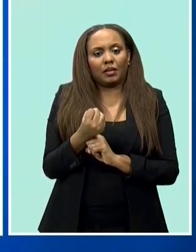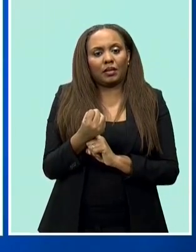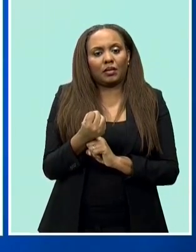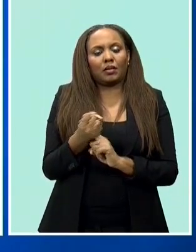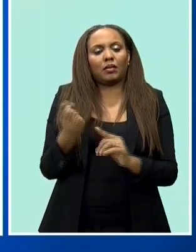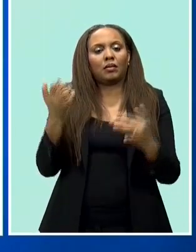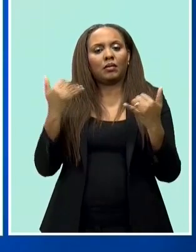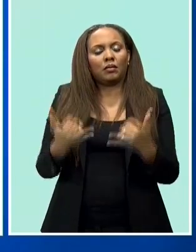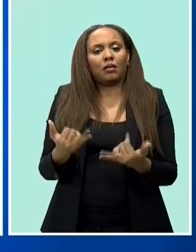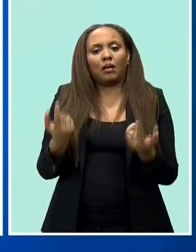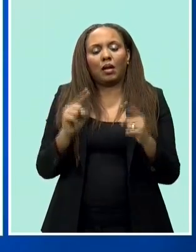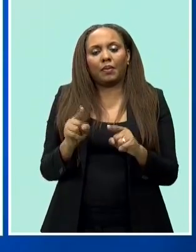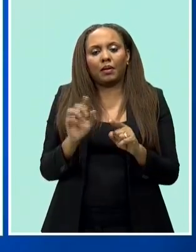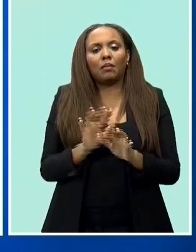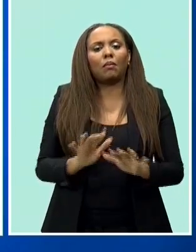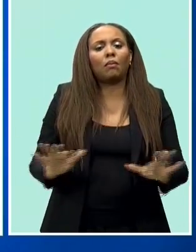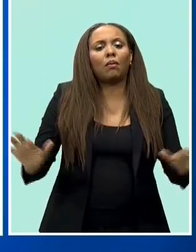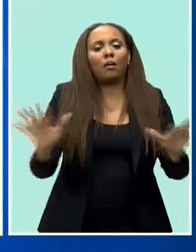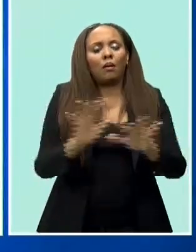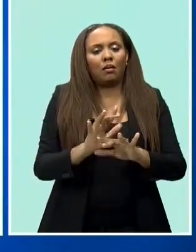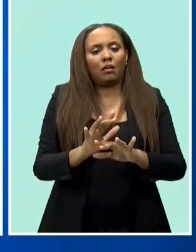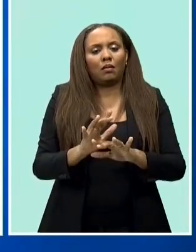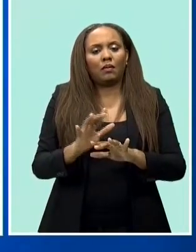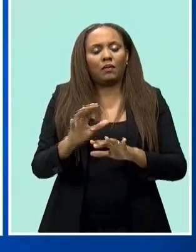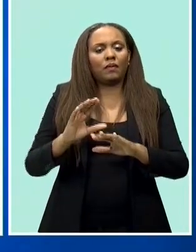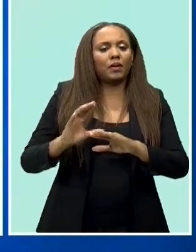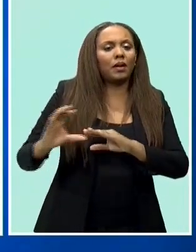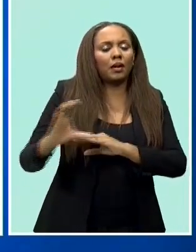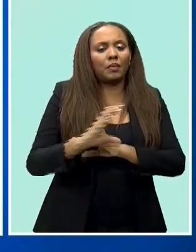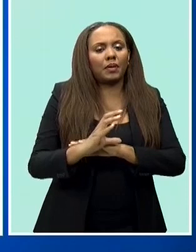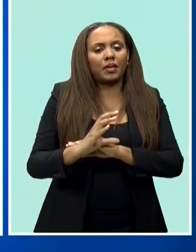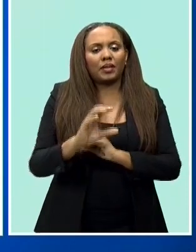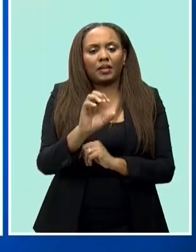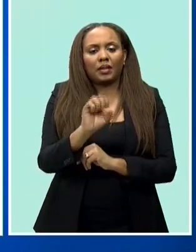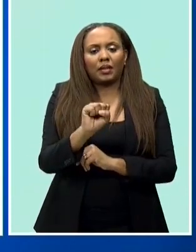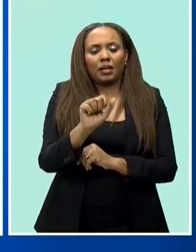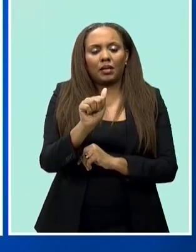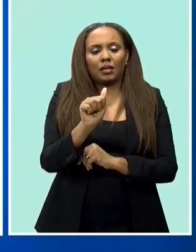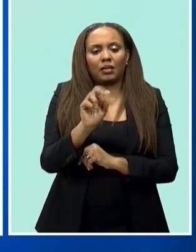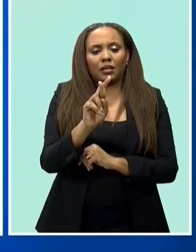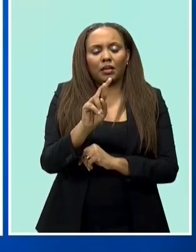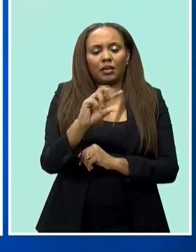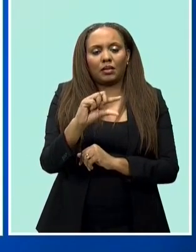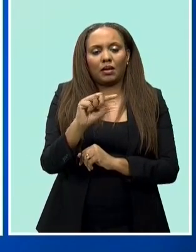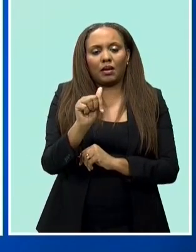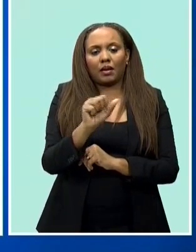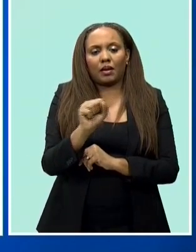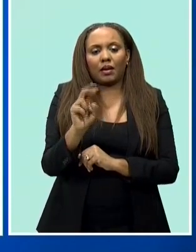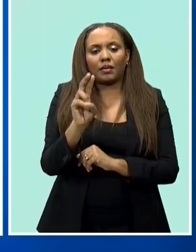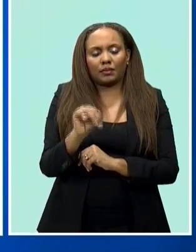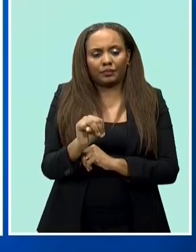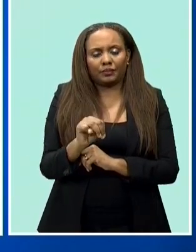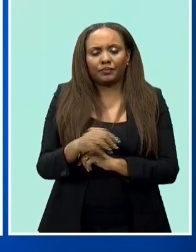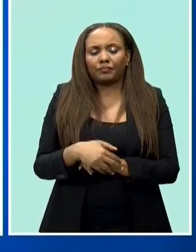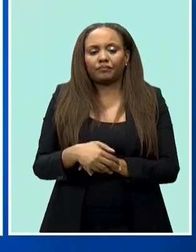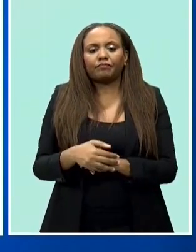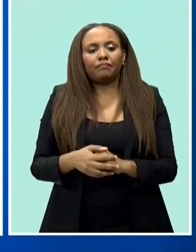rampant to us in the Caribbean, which is the sargassum weed. He says a nice program can make a difference. So it's an initiative